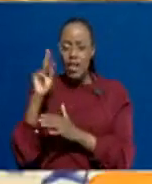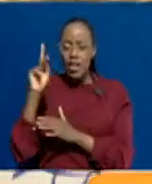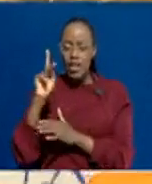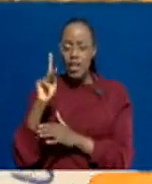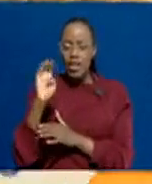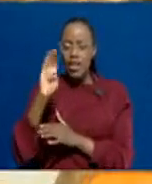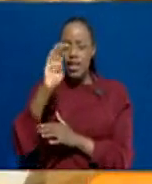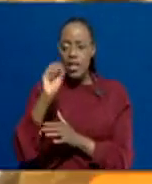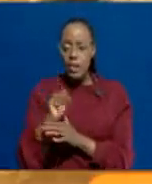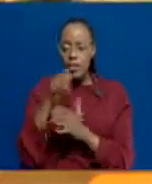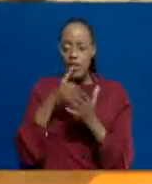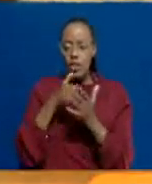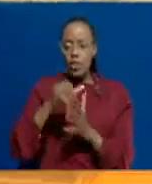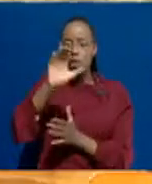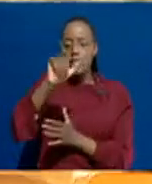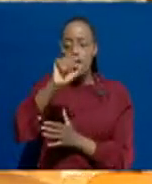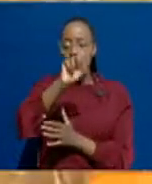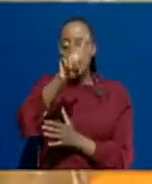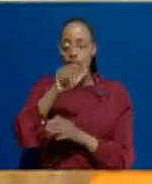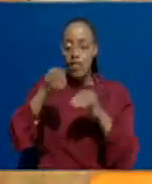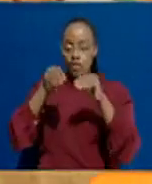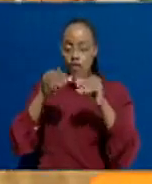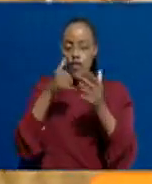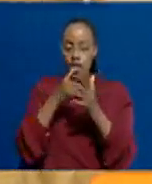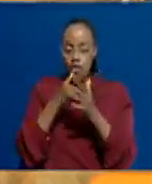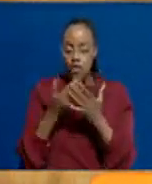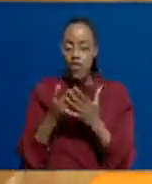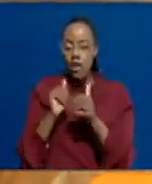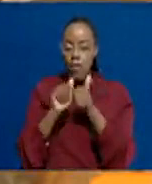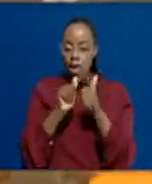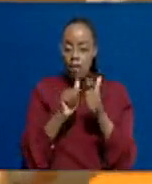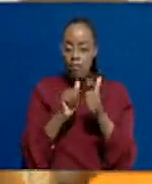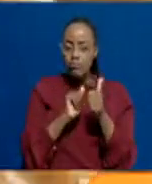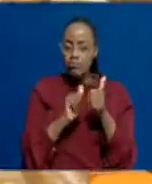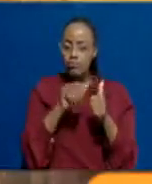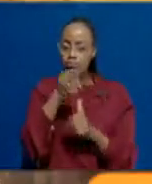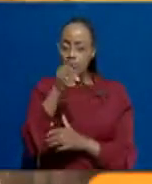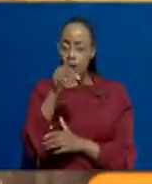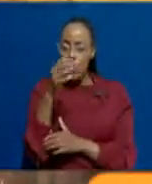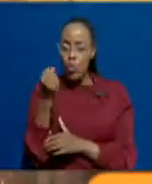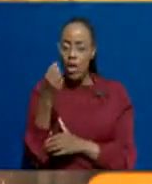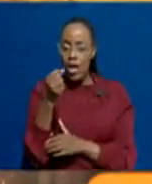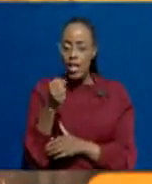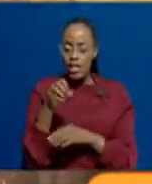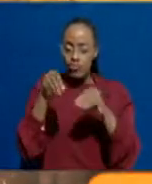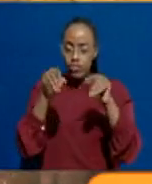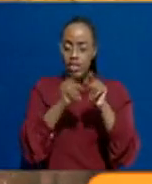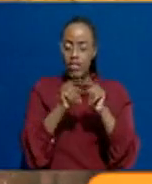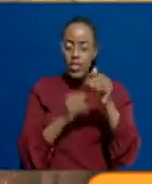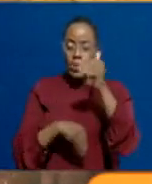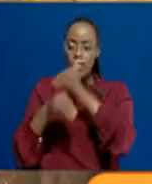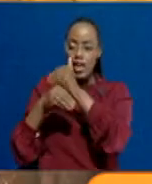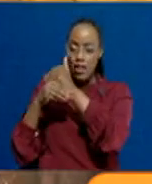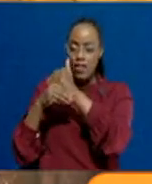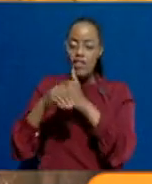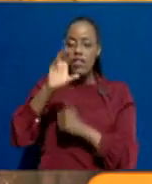of Standards include cassava flour as part of packeted maize meal. Stakeholders are expected to deliberate on ways of increasing the